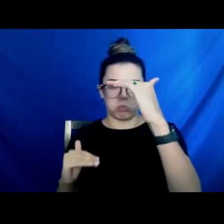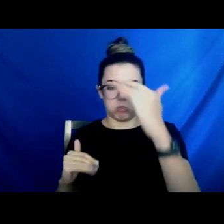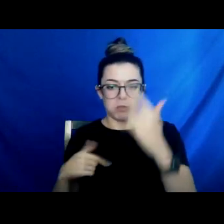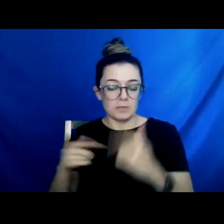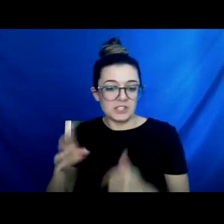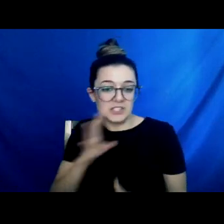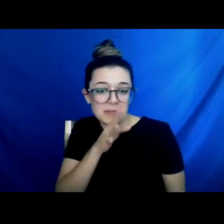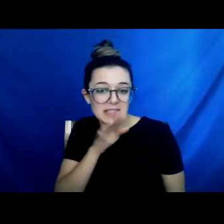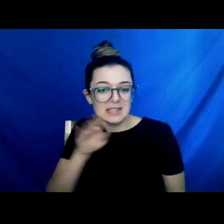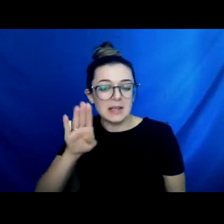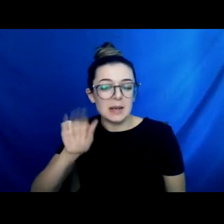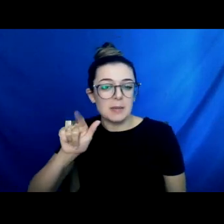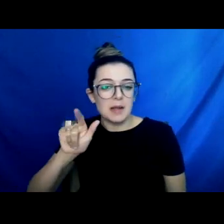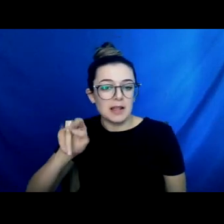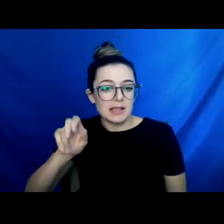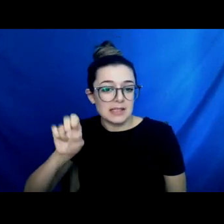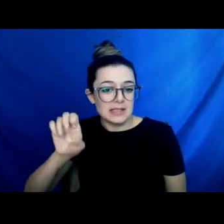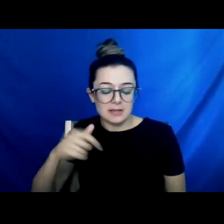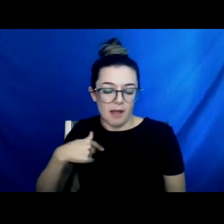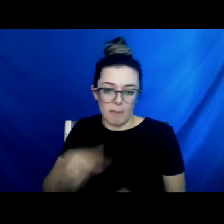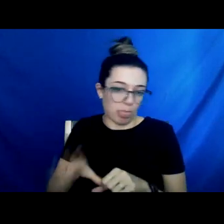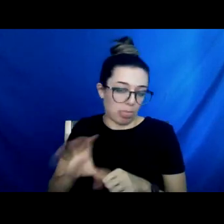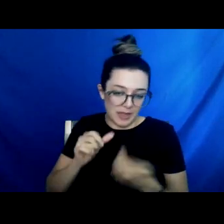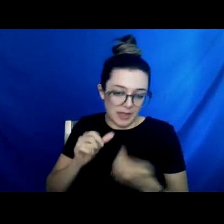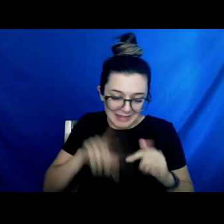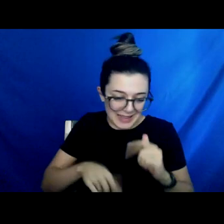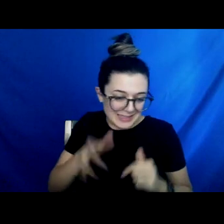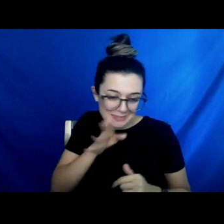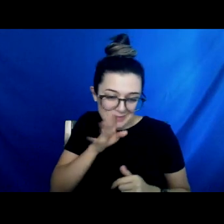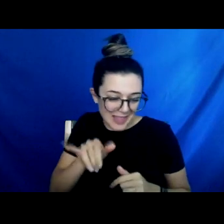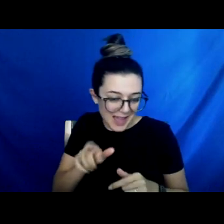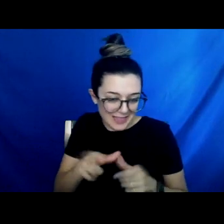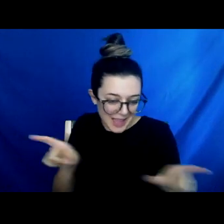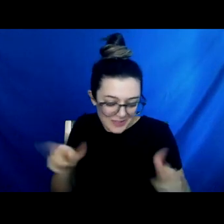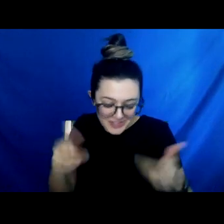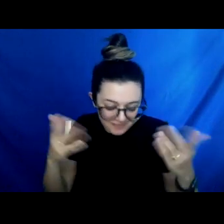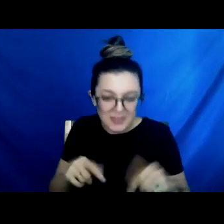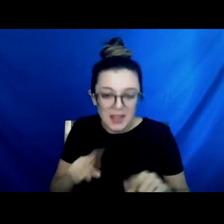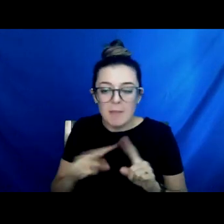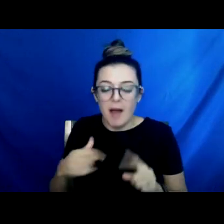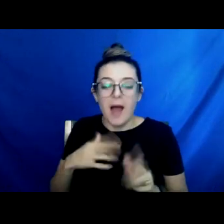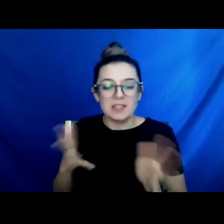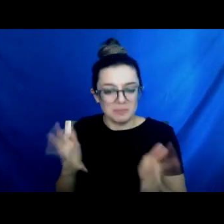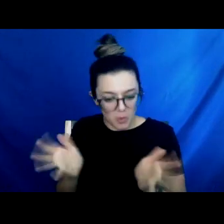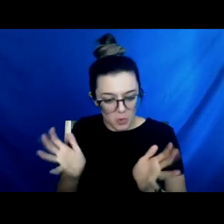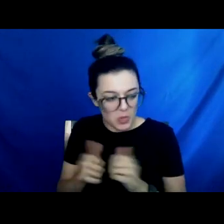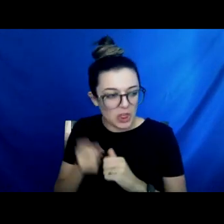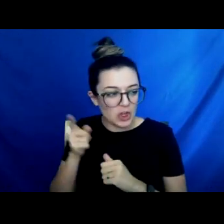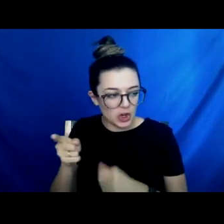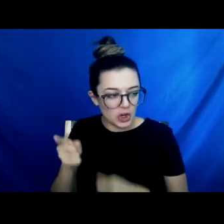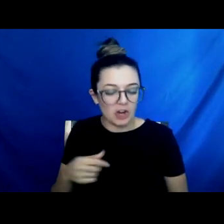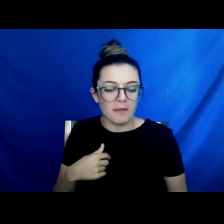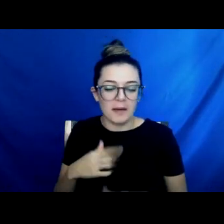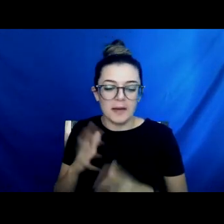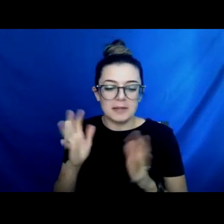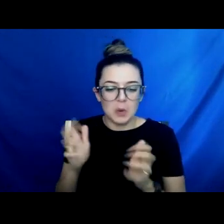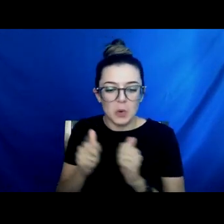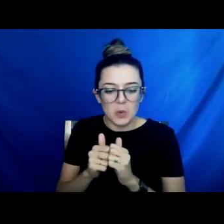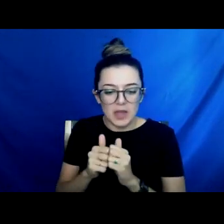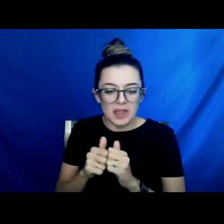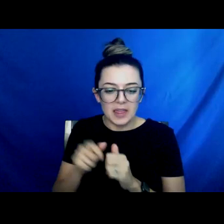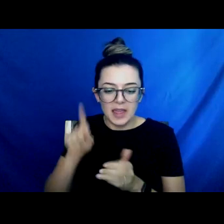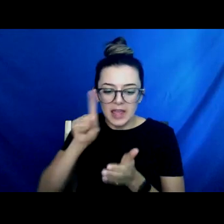don't know that language. But I spoke to her. I spoke to investigators, international human